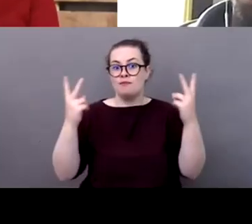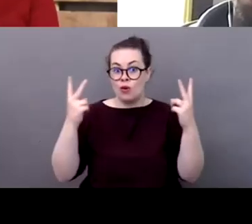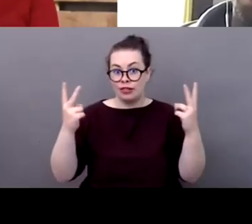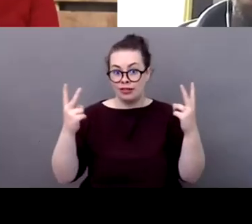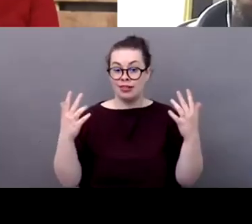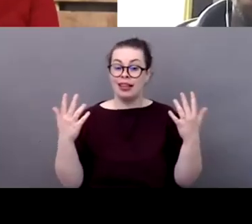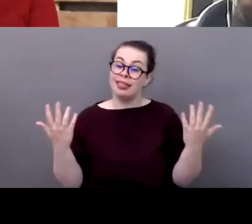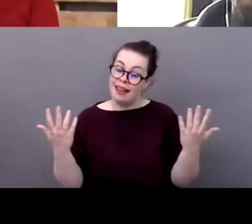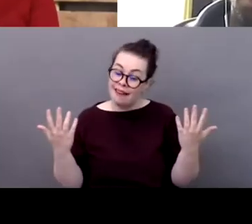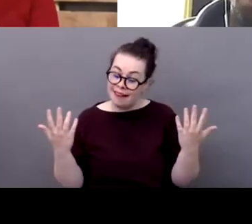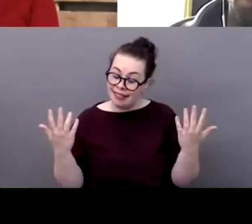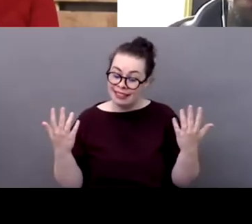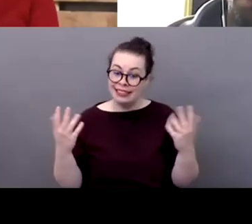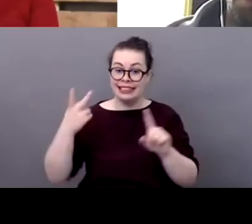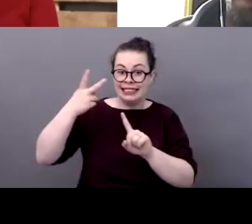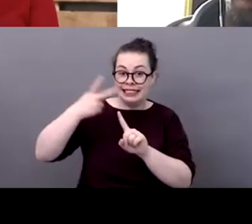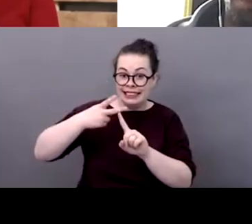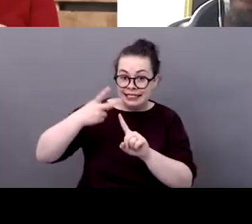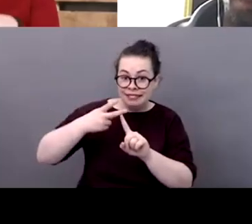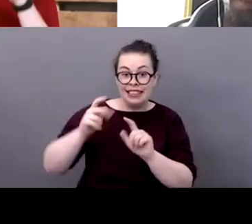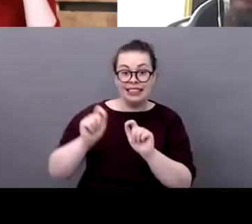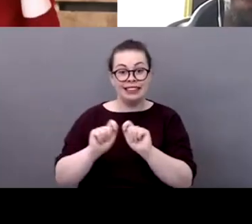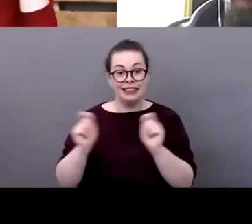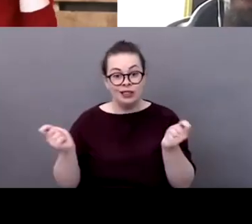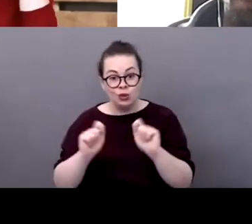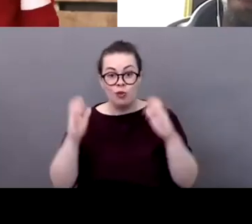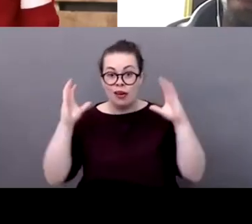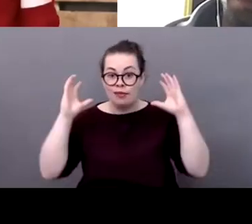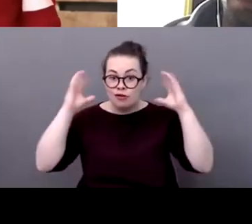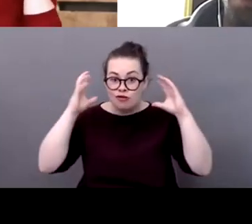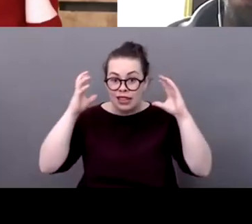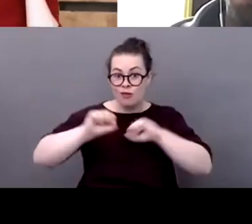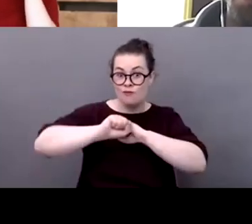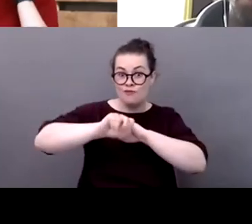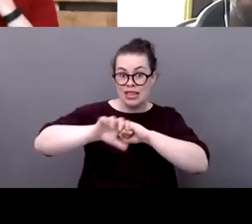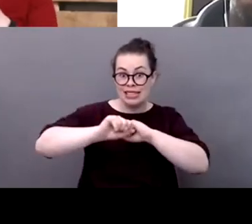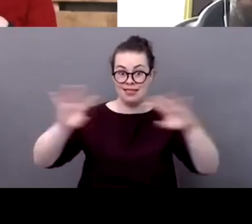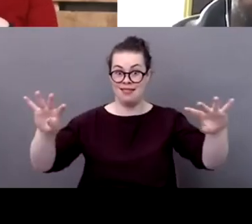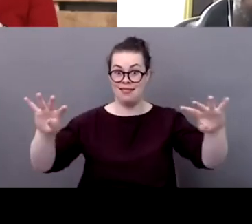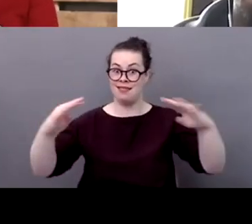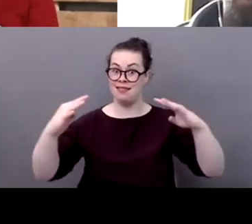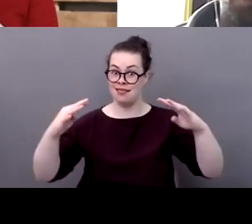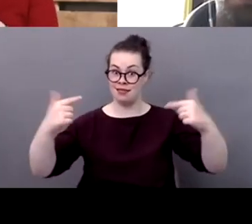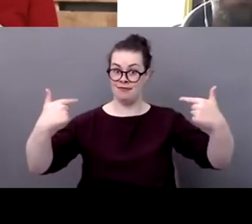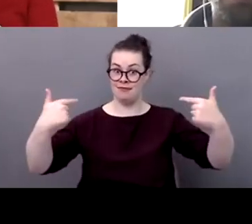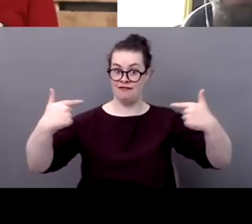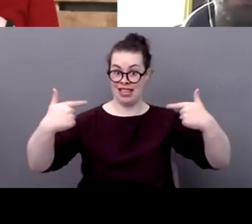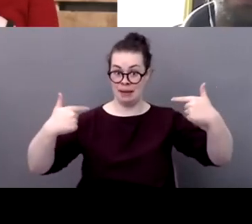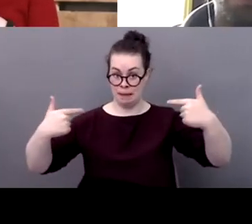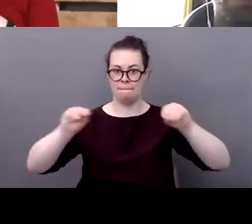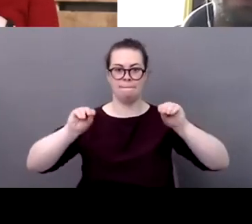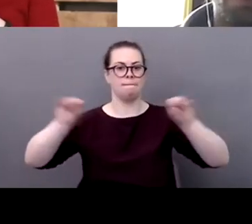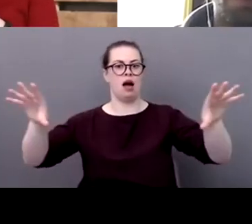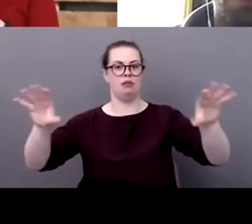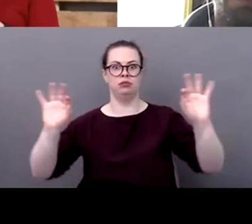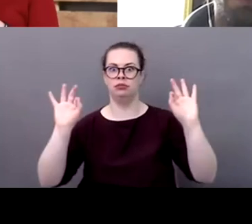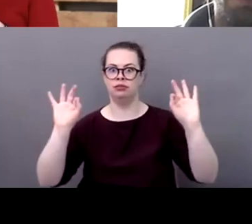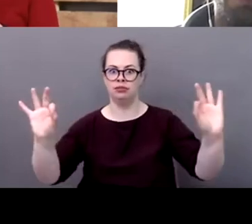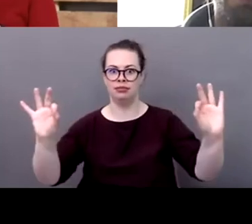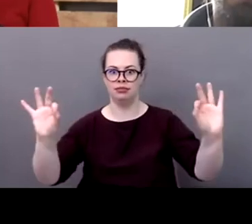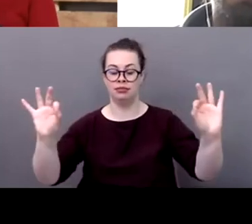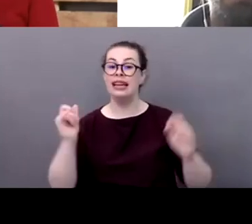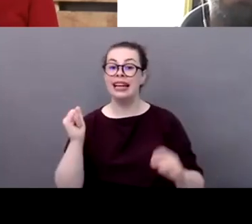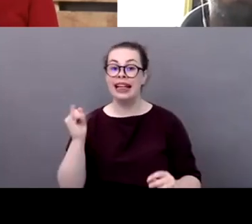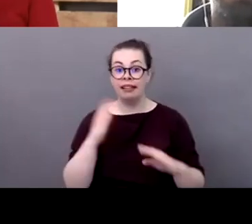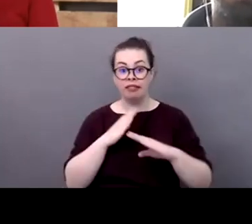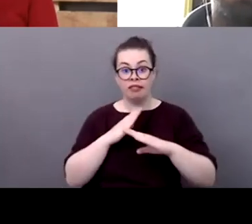really powerful role to play. So you reach a lot of a whole new kind of audience that wouldn't otherwise be